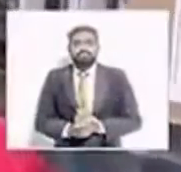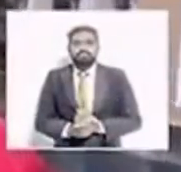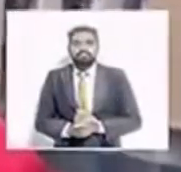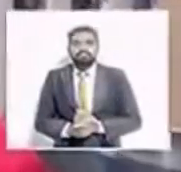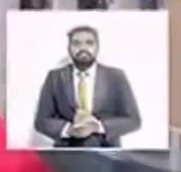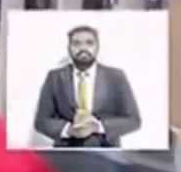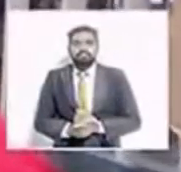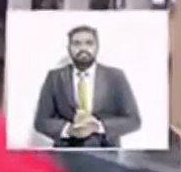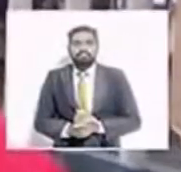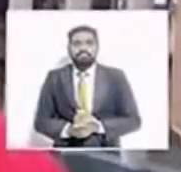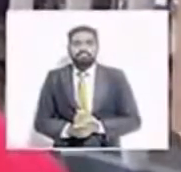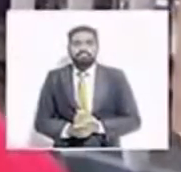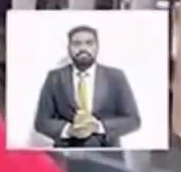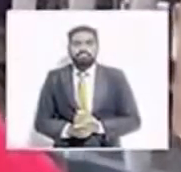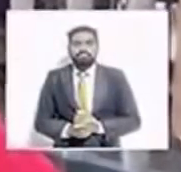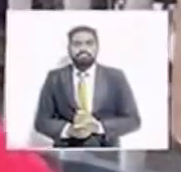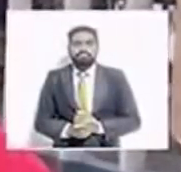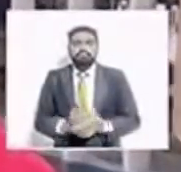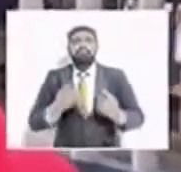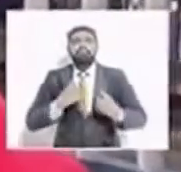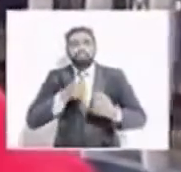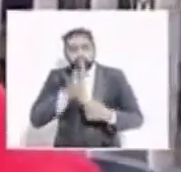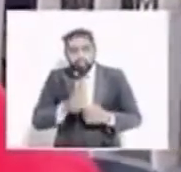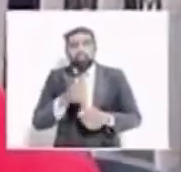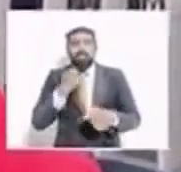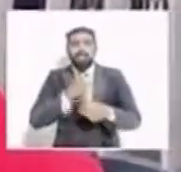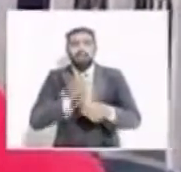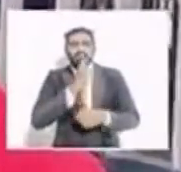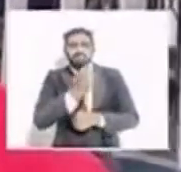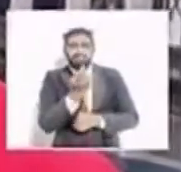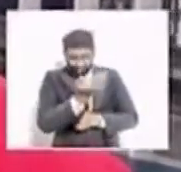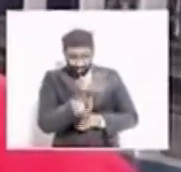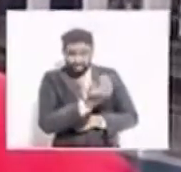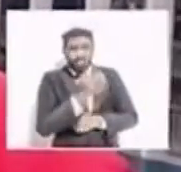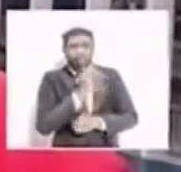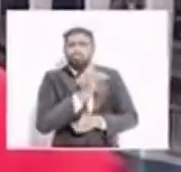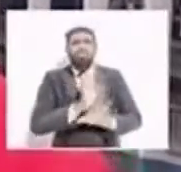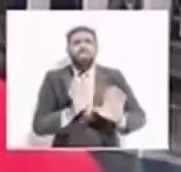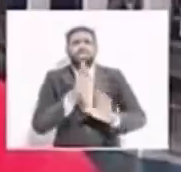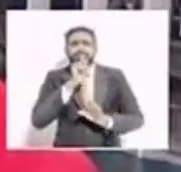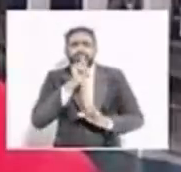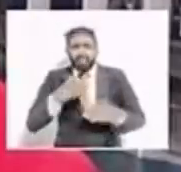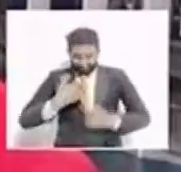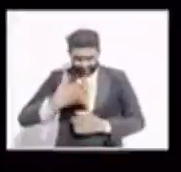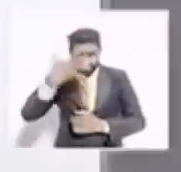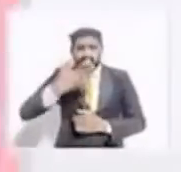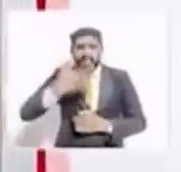We aren't asking the government for money. It has been 5 days since my restaurant was shut down.